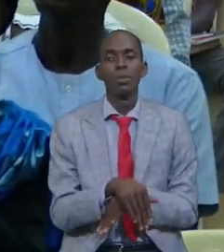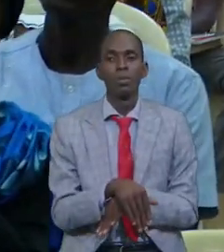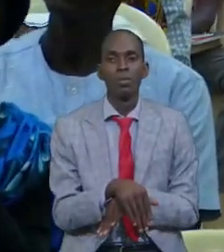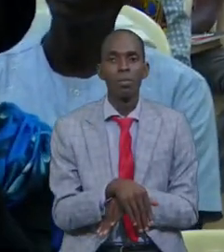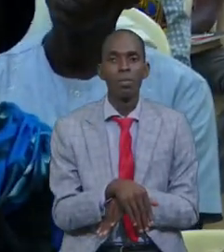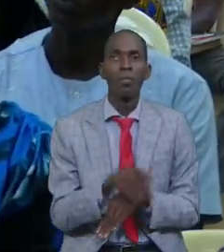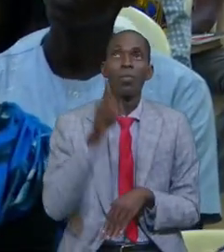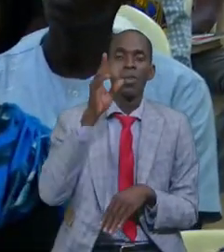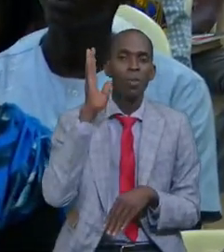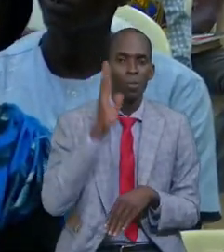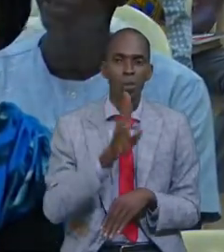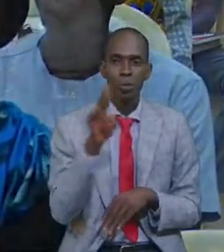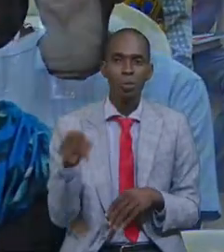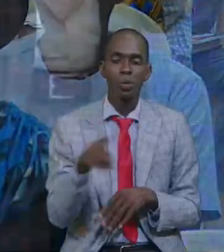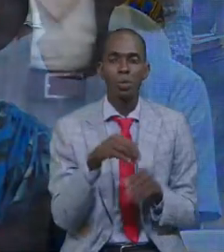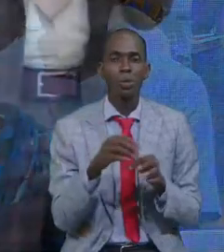God will use him